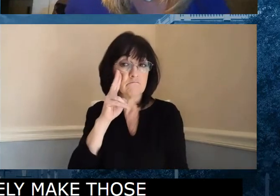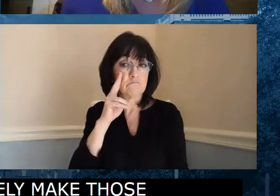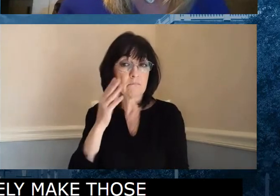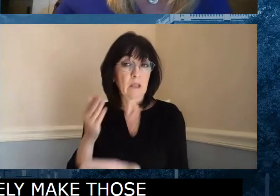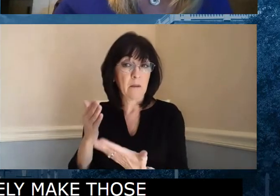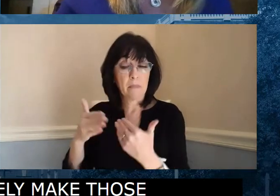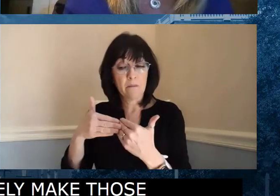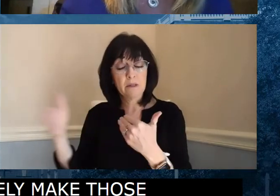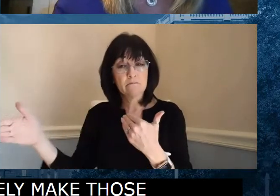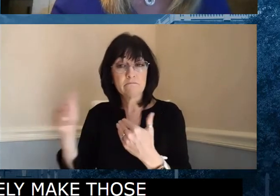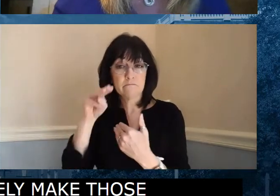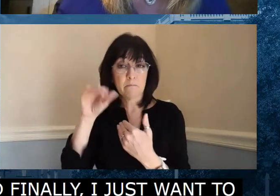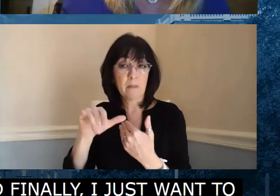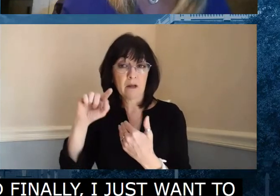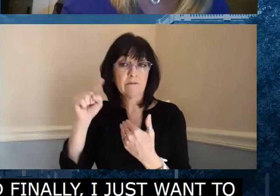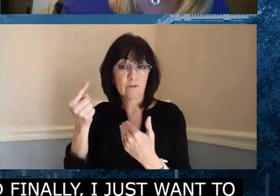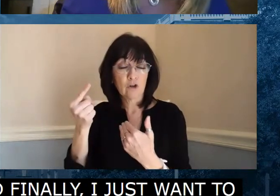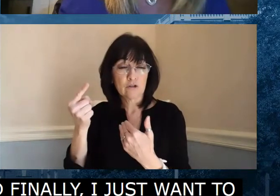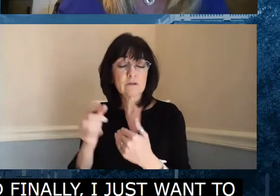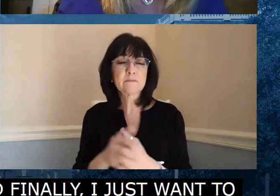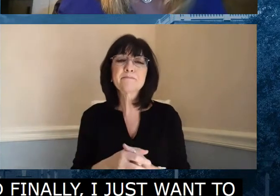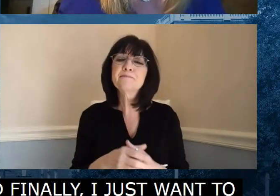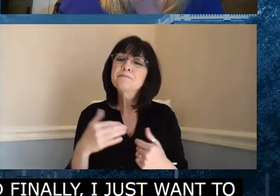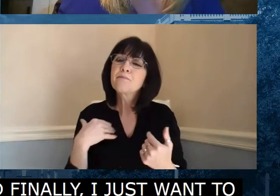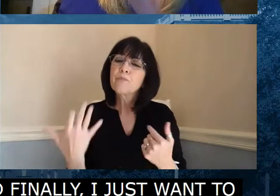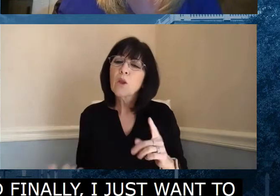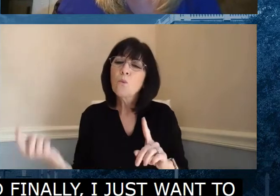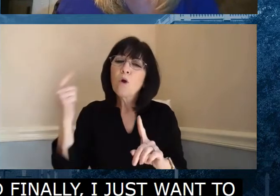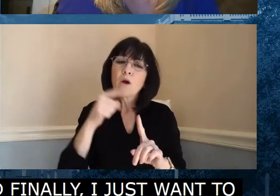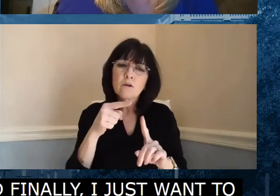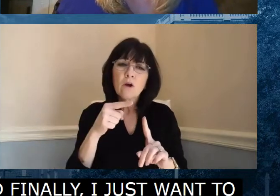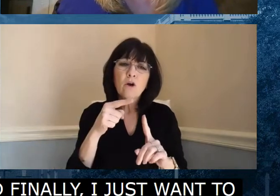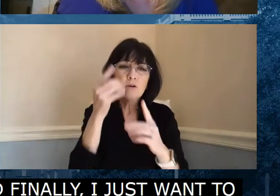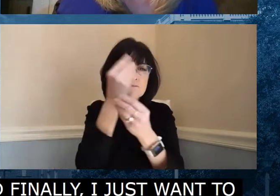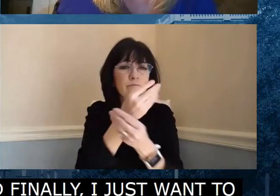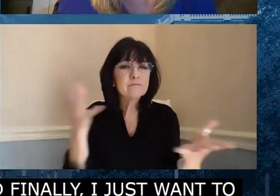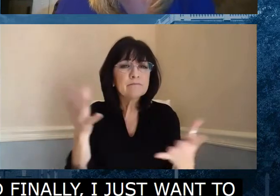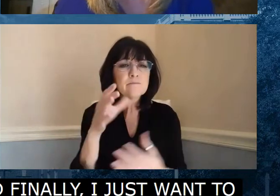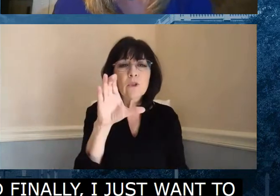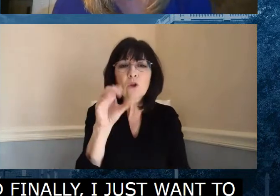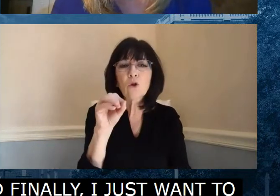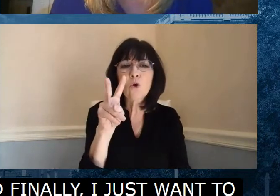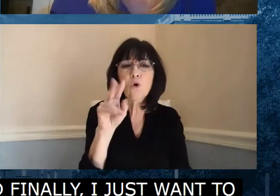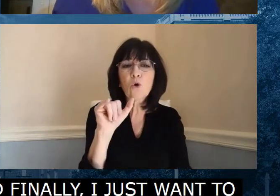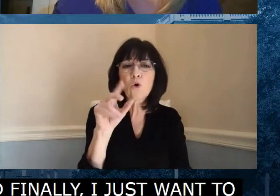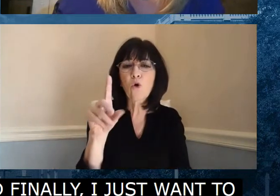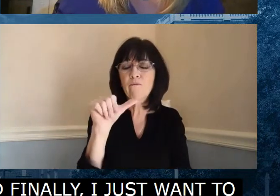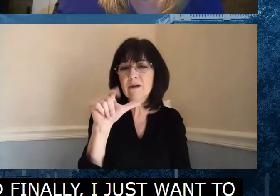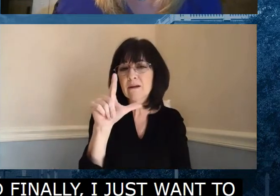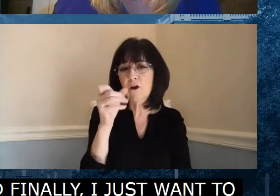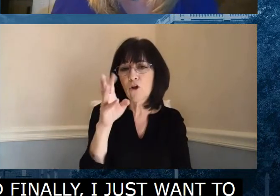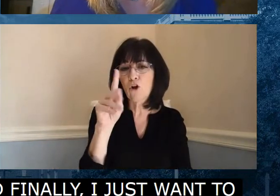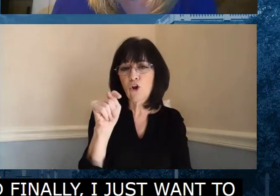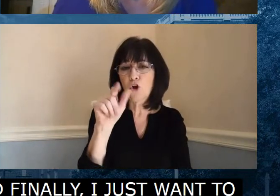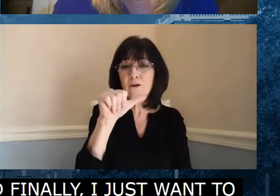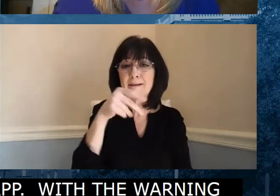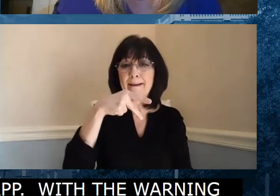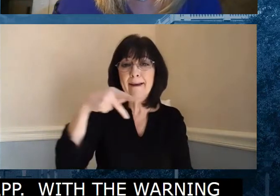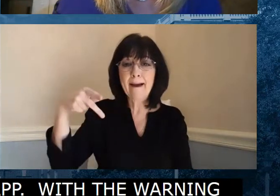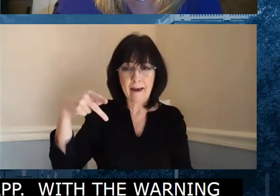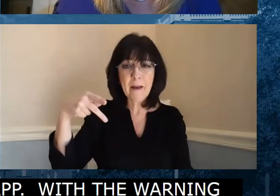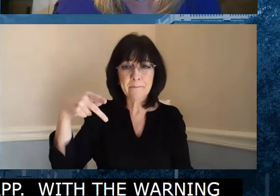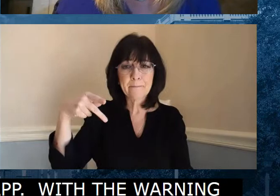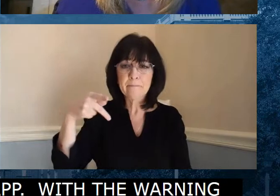COVID Alert app. With the warning signs about these more contagious variants and the case rates showing a